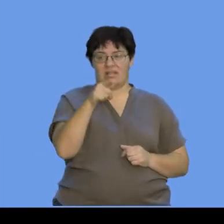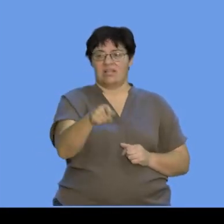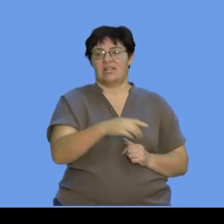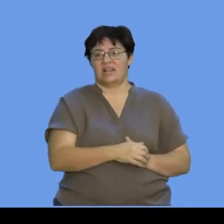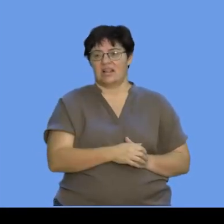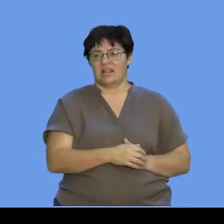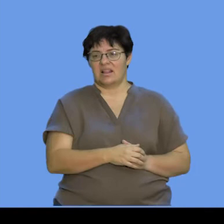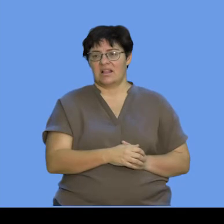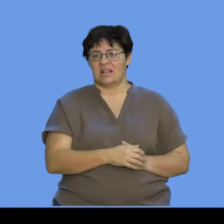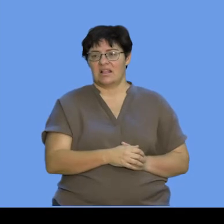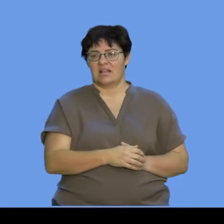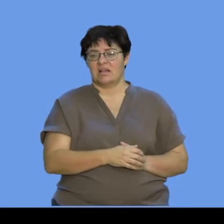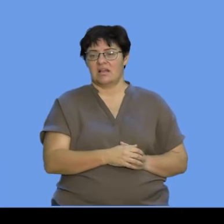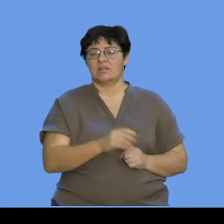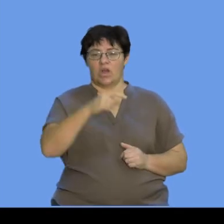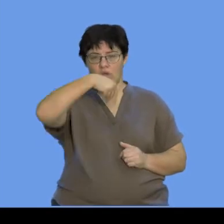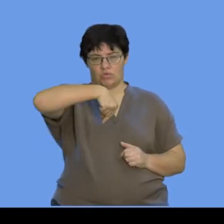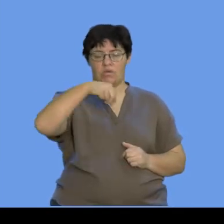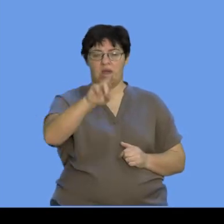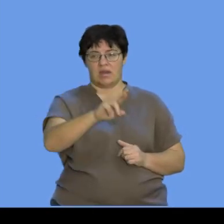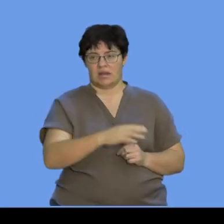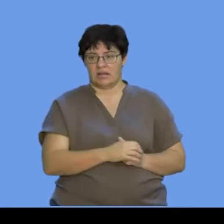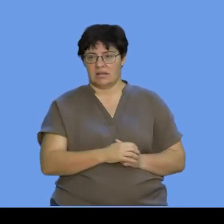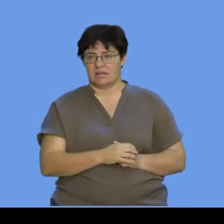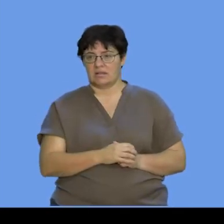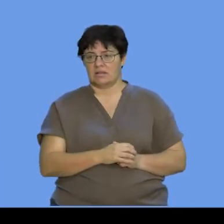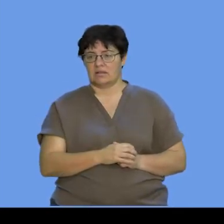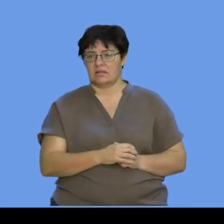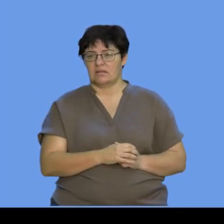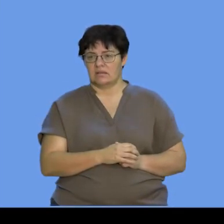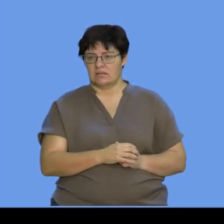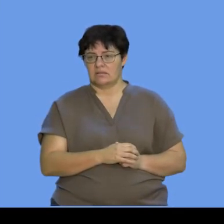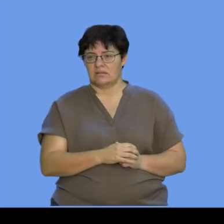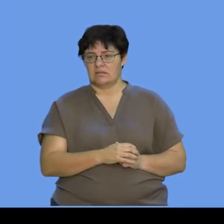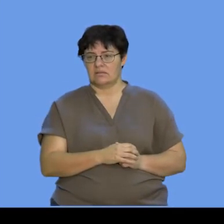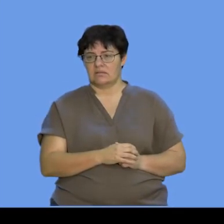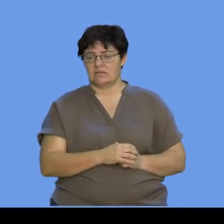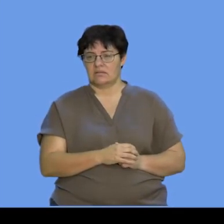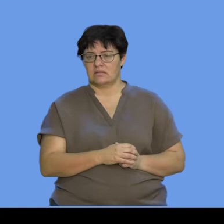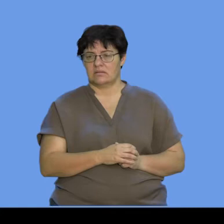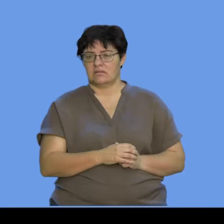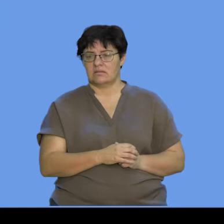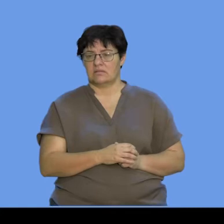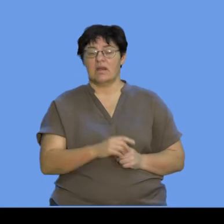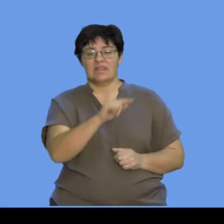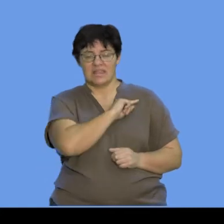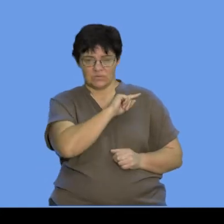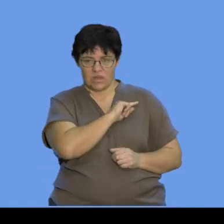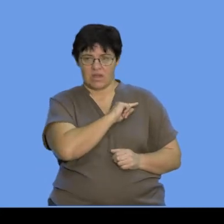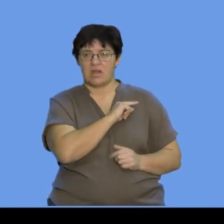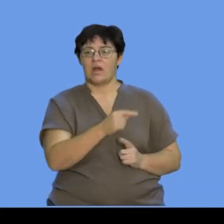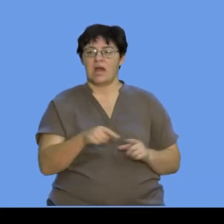here, we know that is my QR, right? Yes, that is the